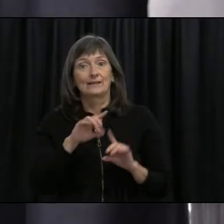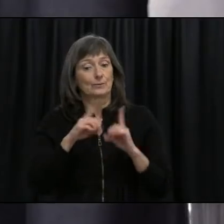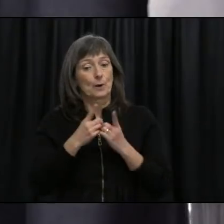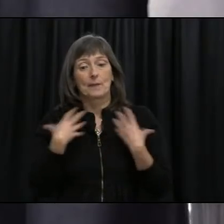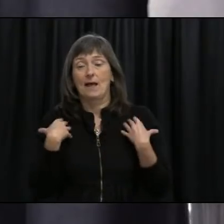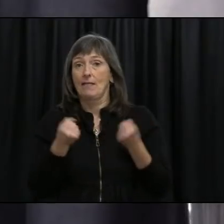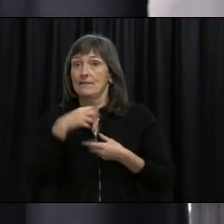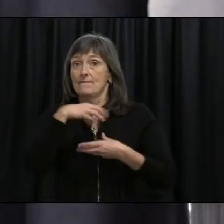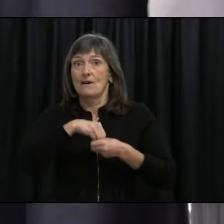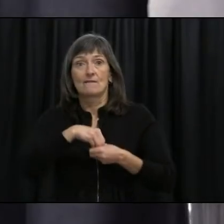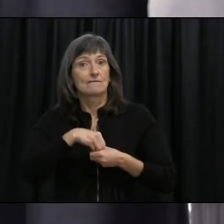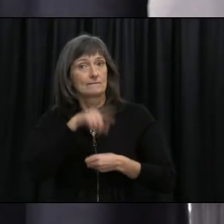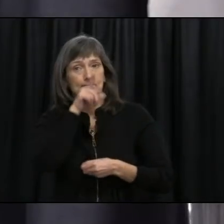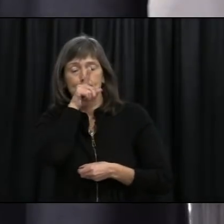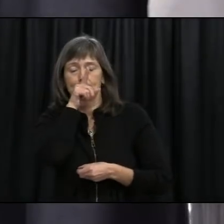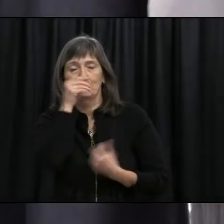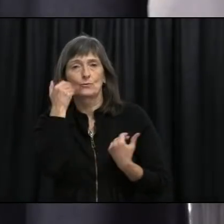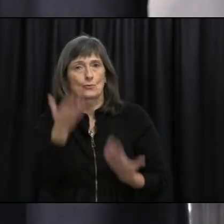wouldn't know.